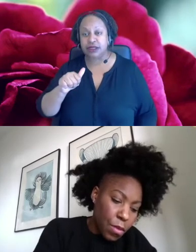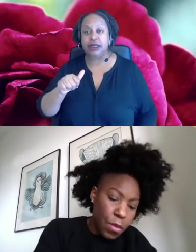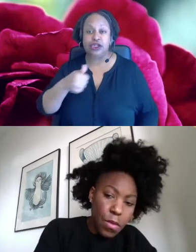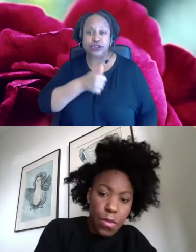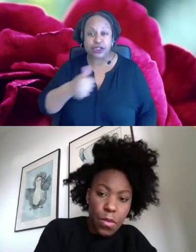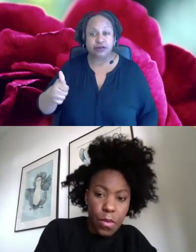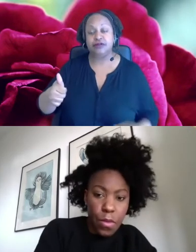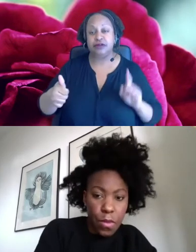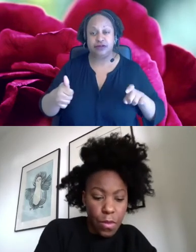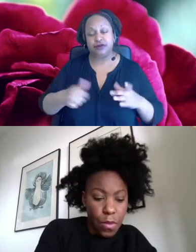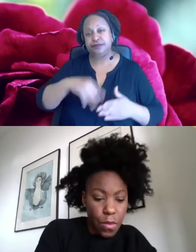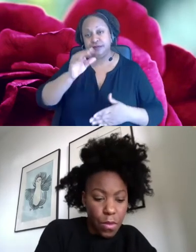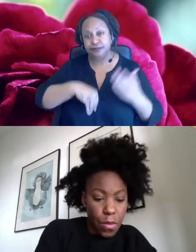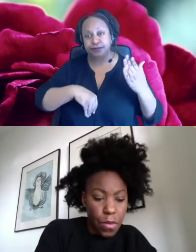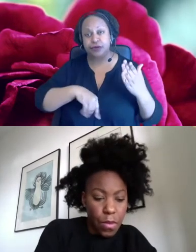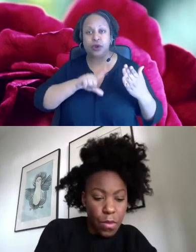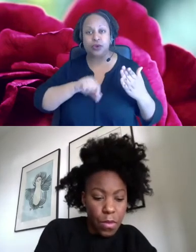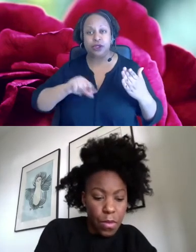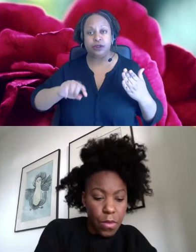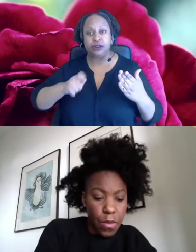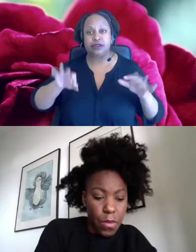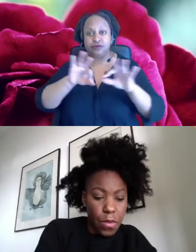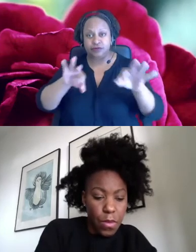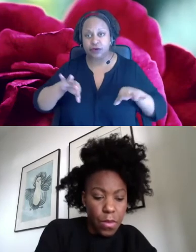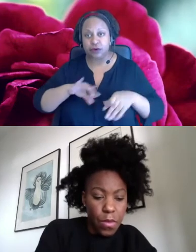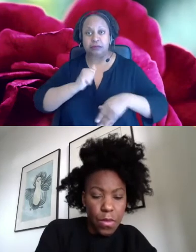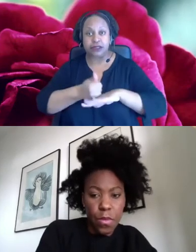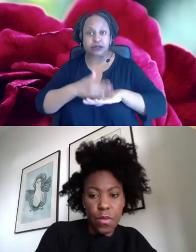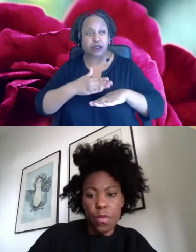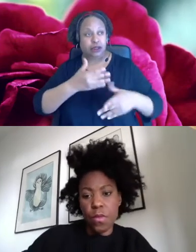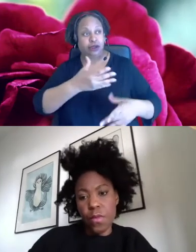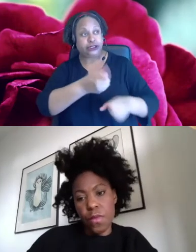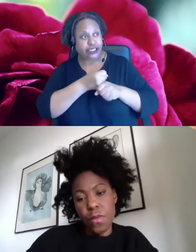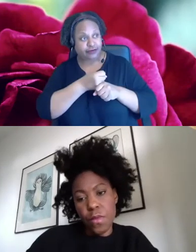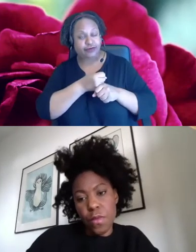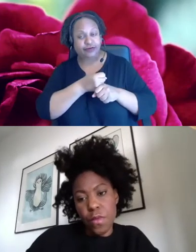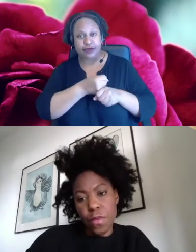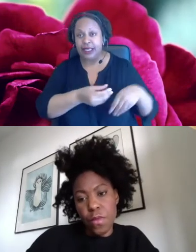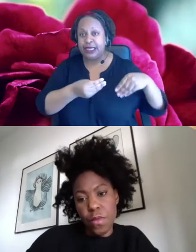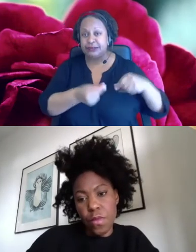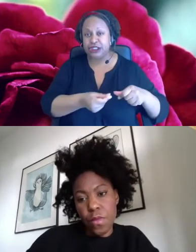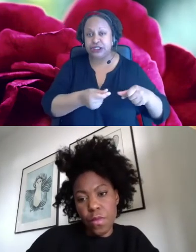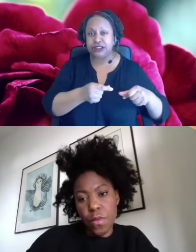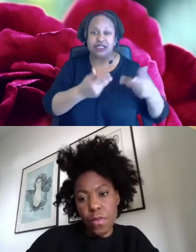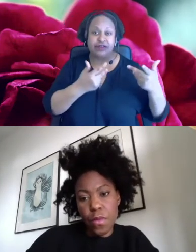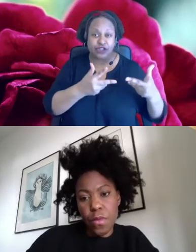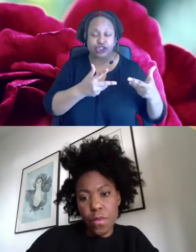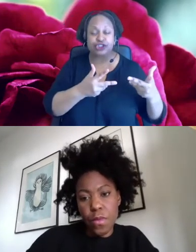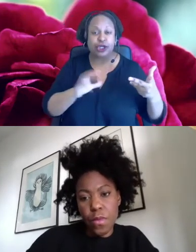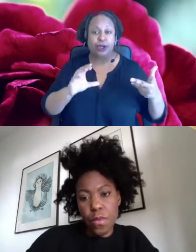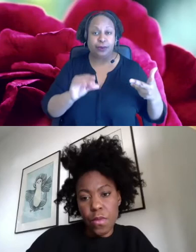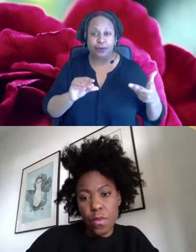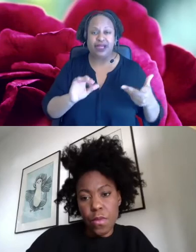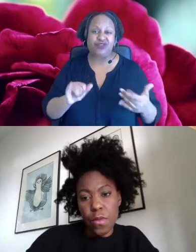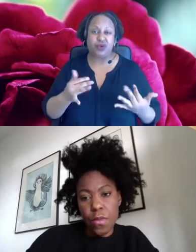return based on what you received and the expenses that have been incurred, you have to wait